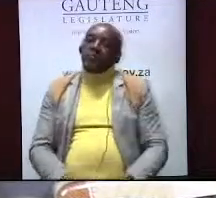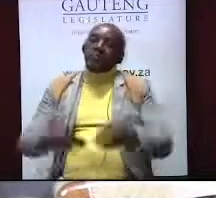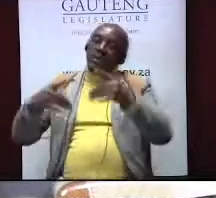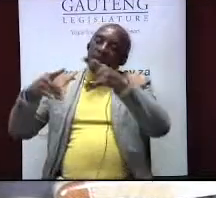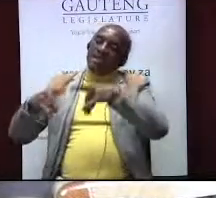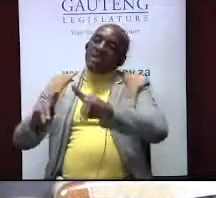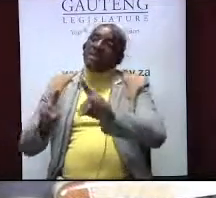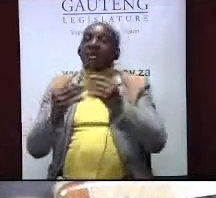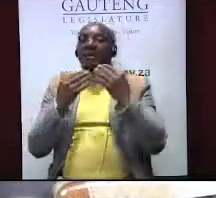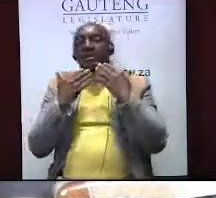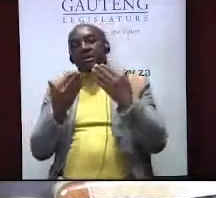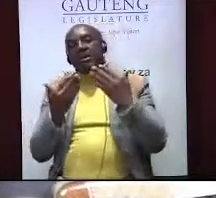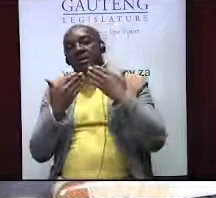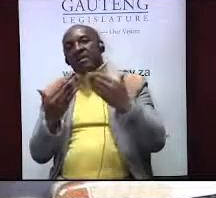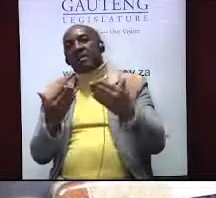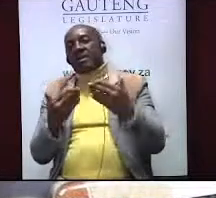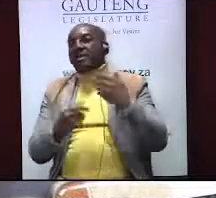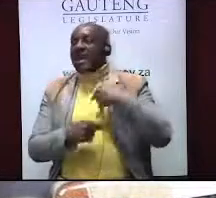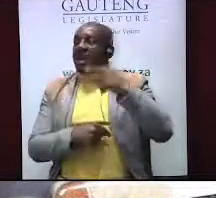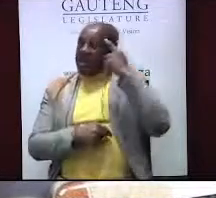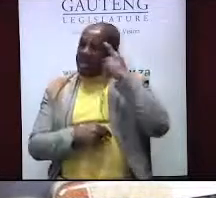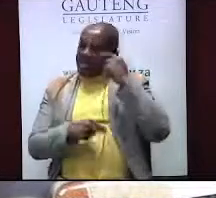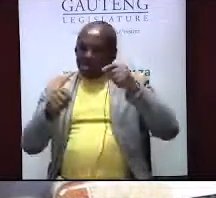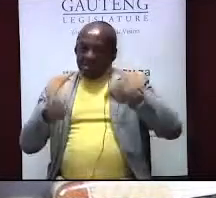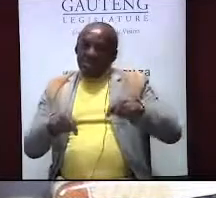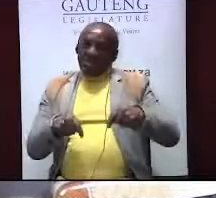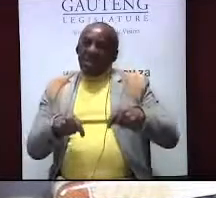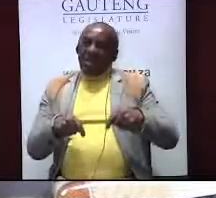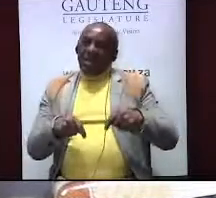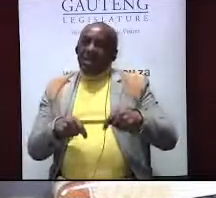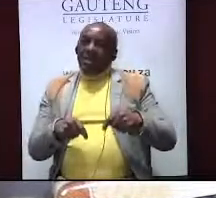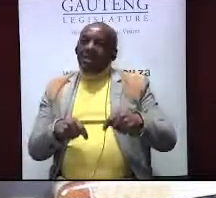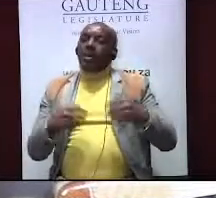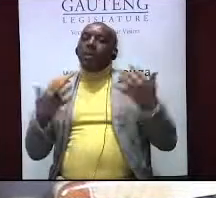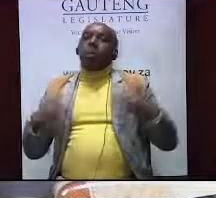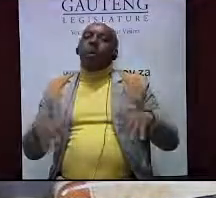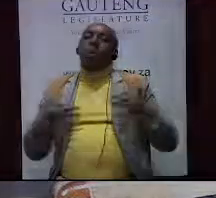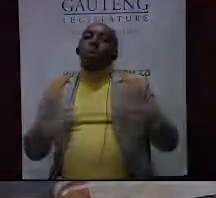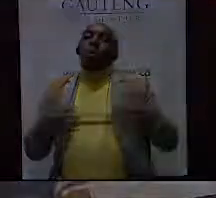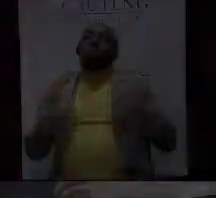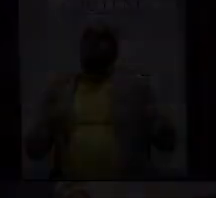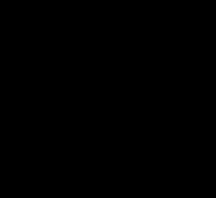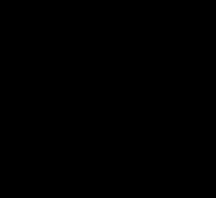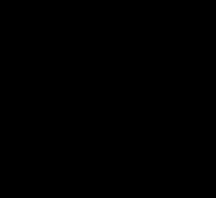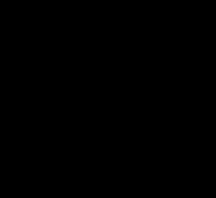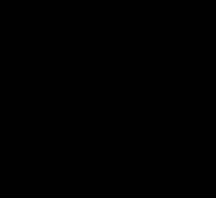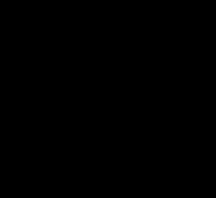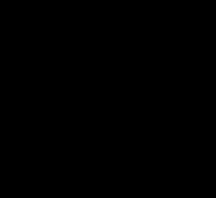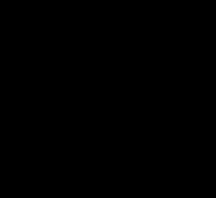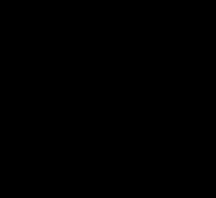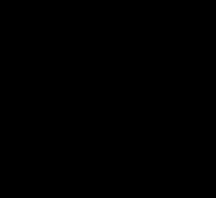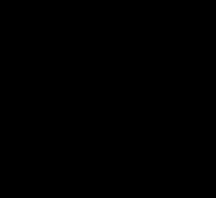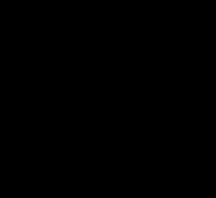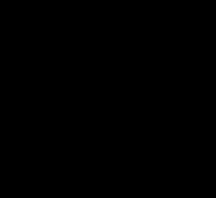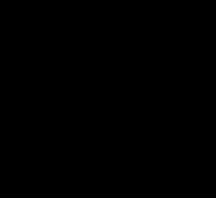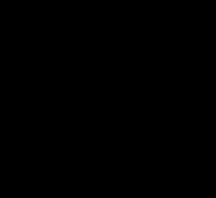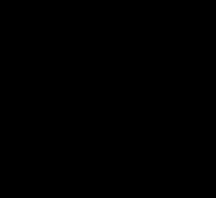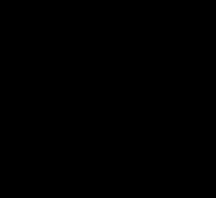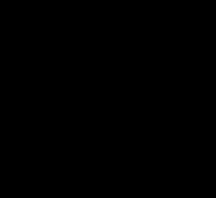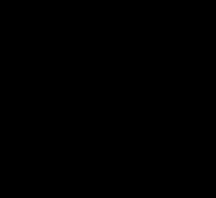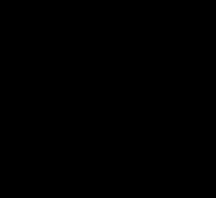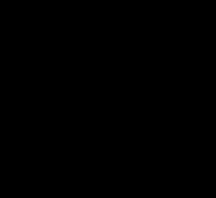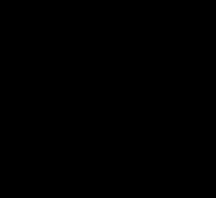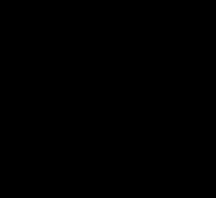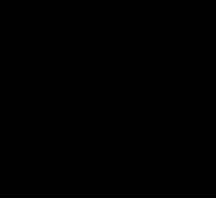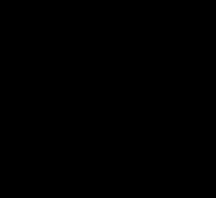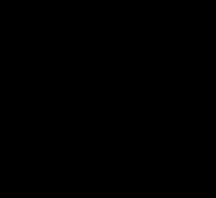Chairperson, thank you very much. I think today is a historic moment, the fact that this portfolio has come together